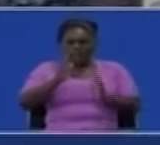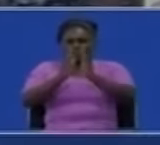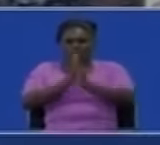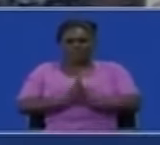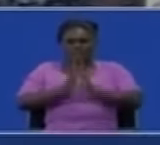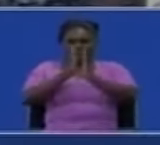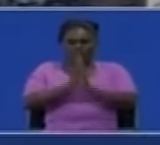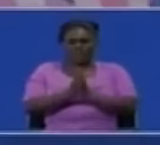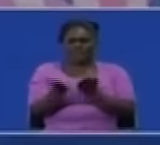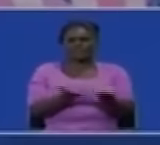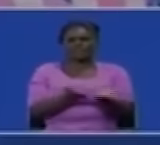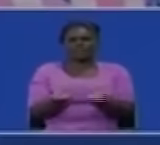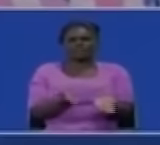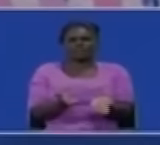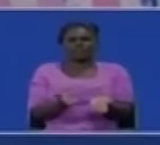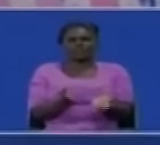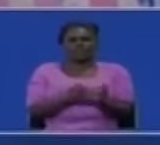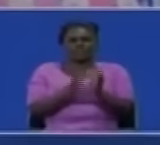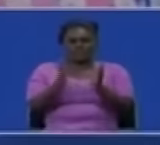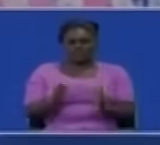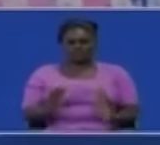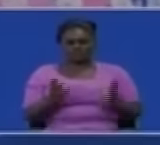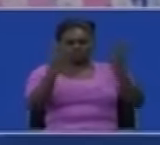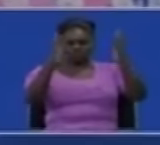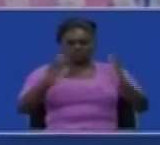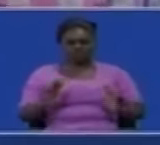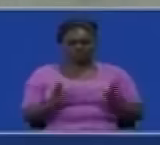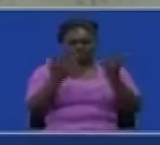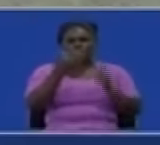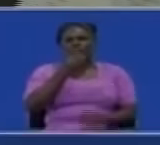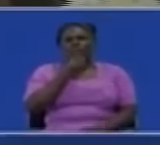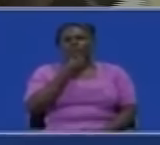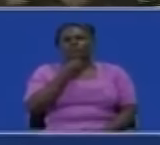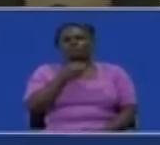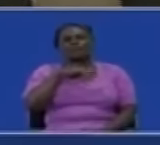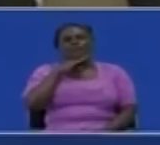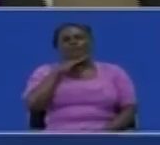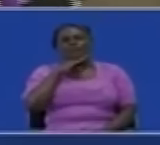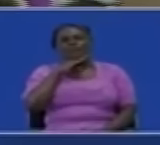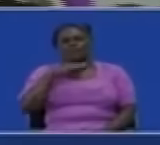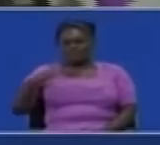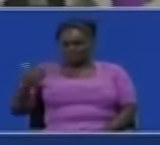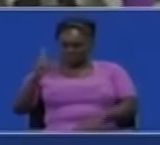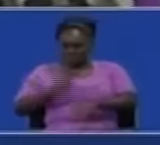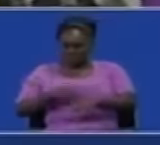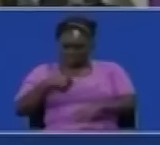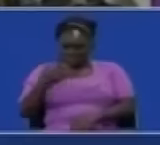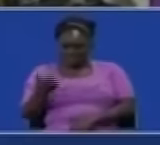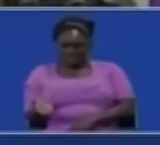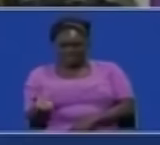interdenominational funeral service. Leaders heaped praise on the deceased. Bwana Mark To, kila mara nikiwa hata kwa